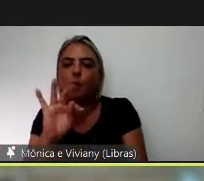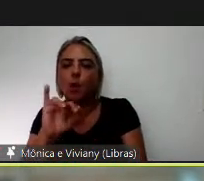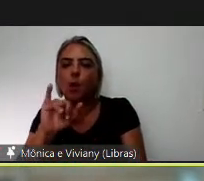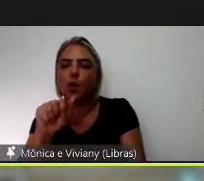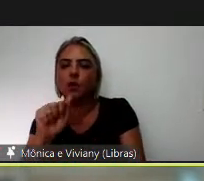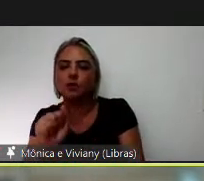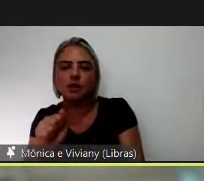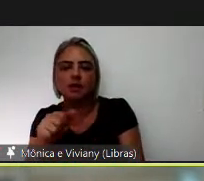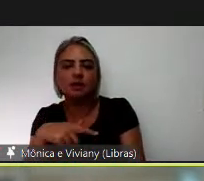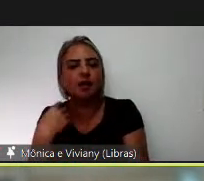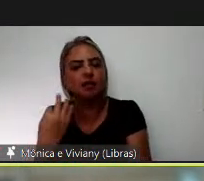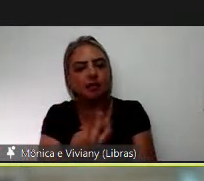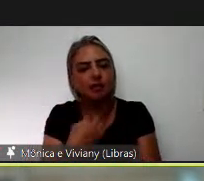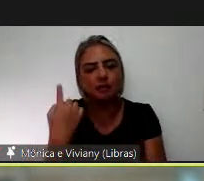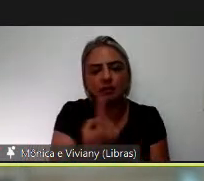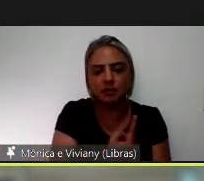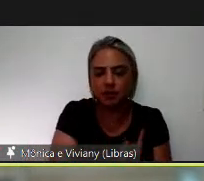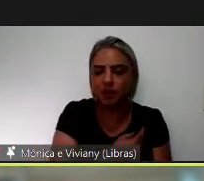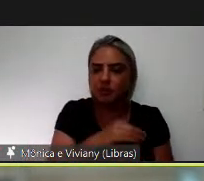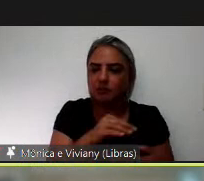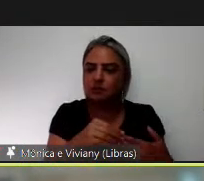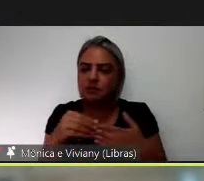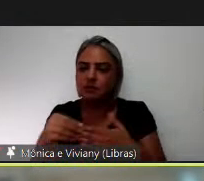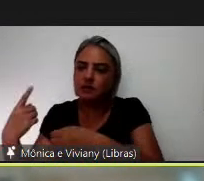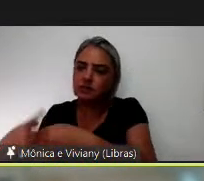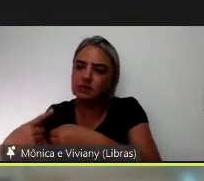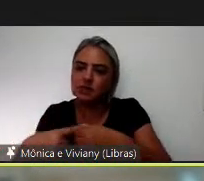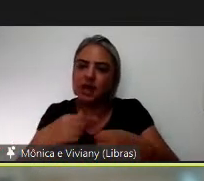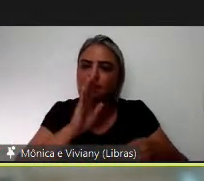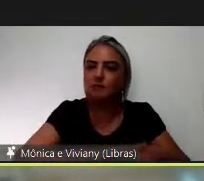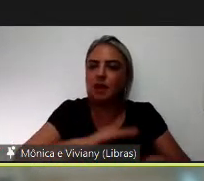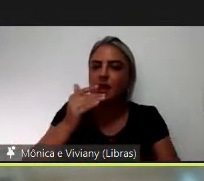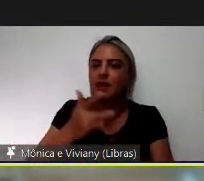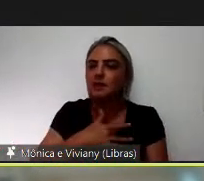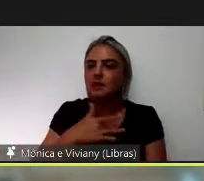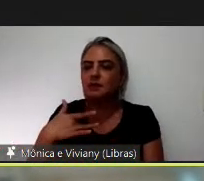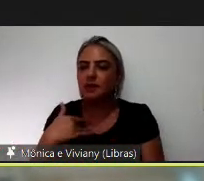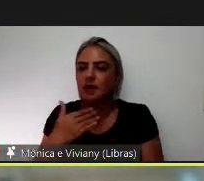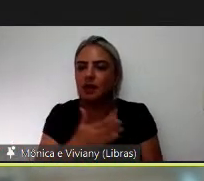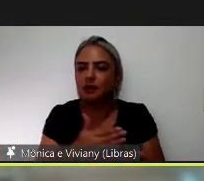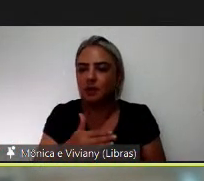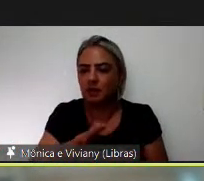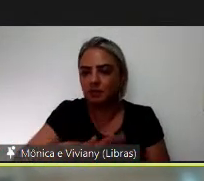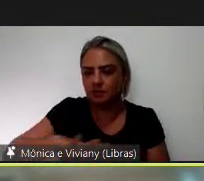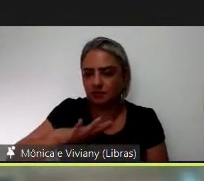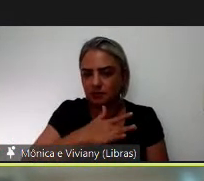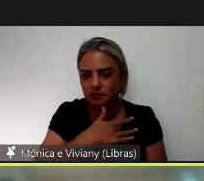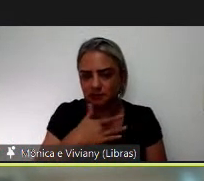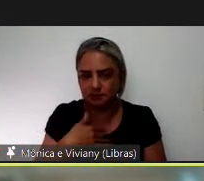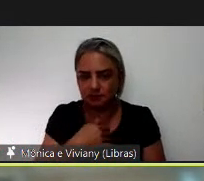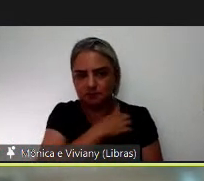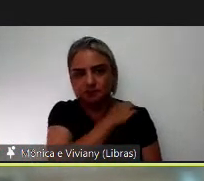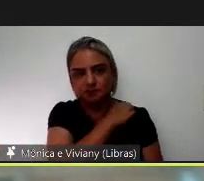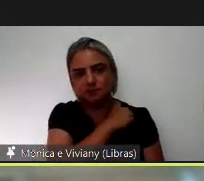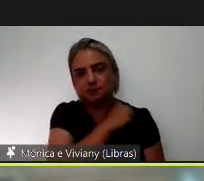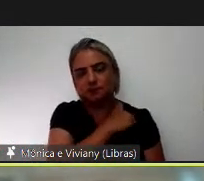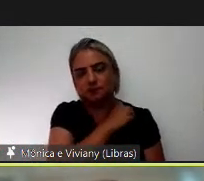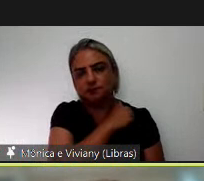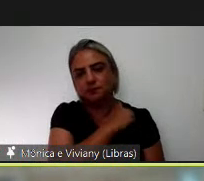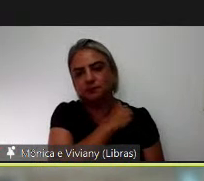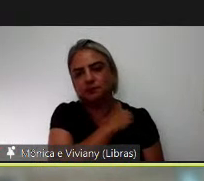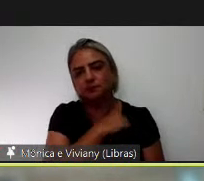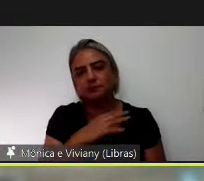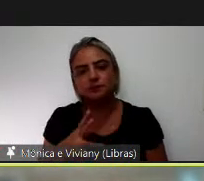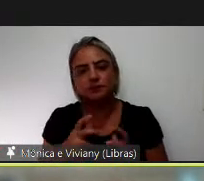A. So we have these cities that we are trying to make more health with the health